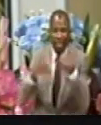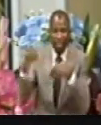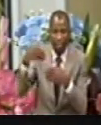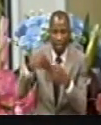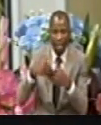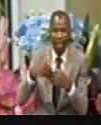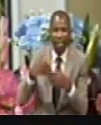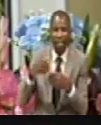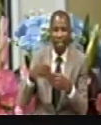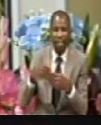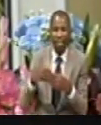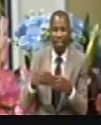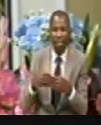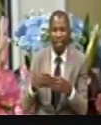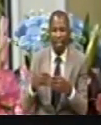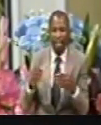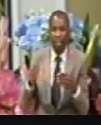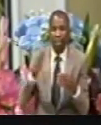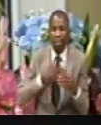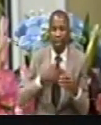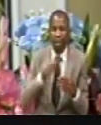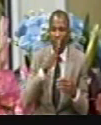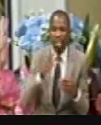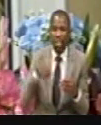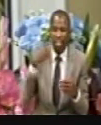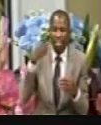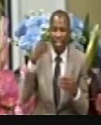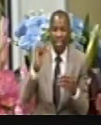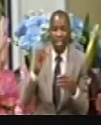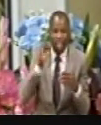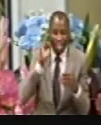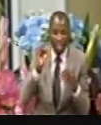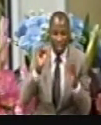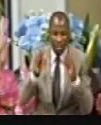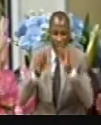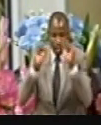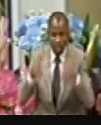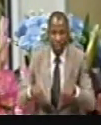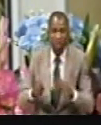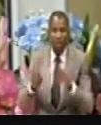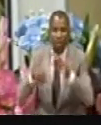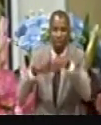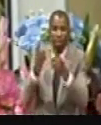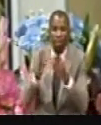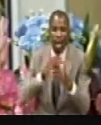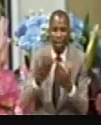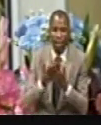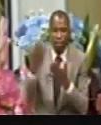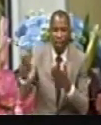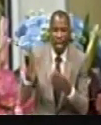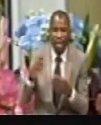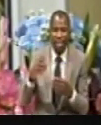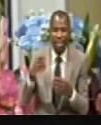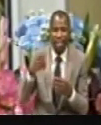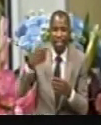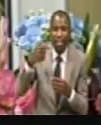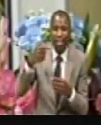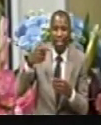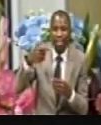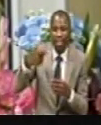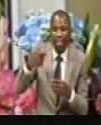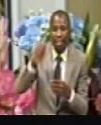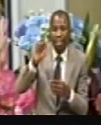clinic. So the day when I came back, the next day, my mother said that let her go and buy gas with me and my